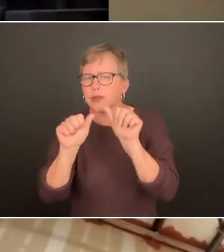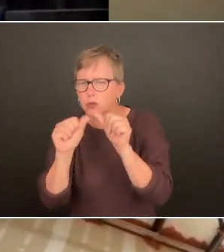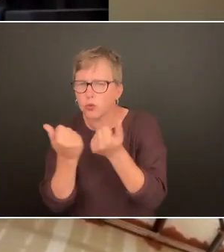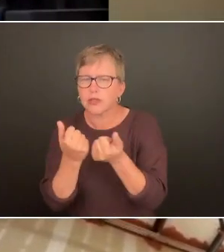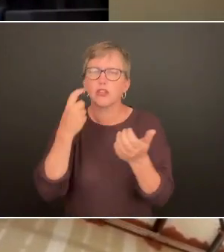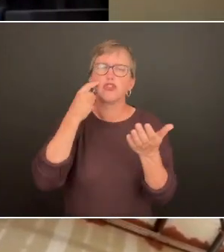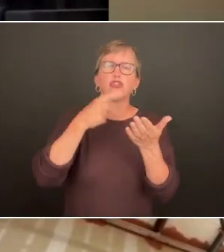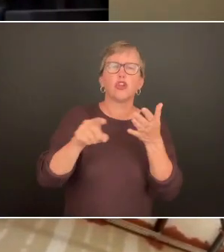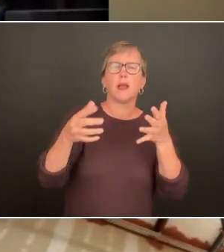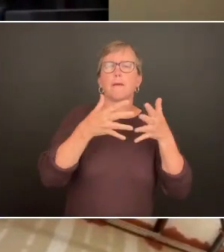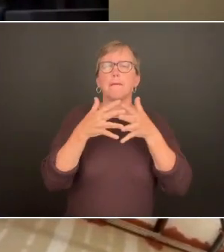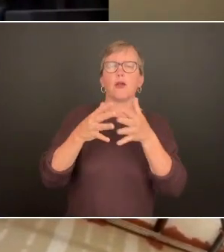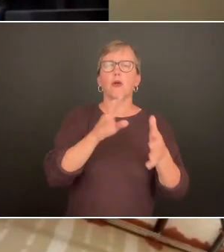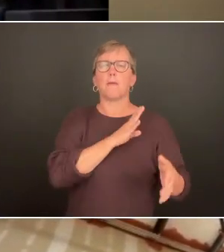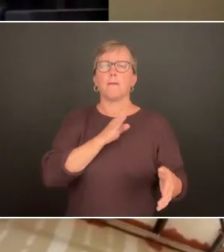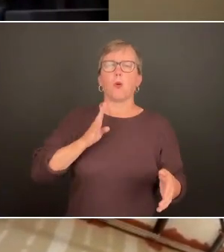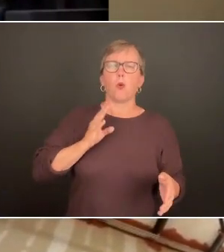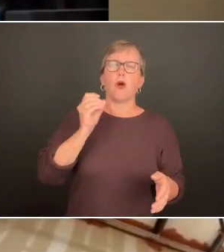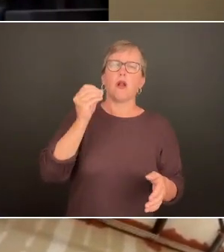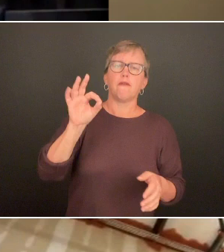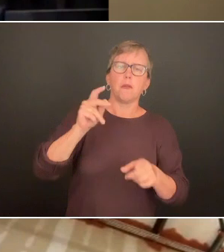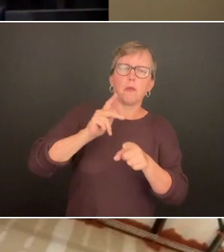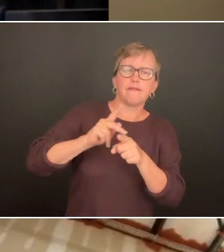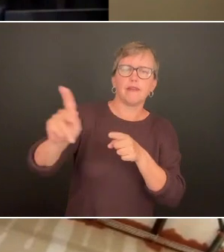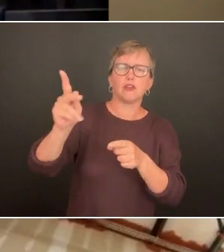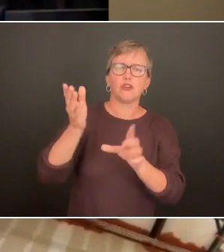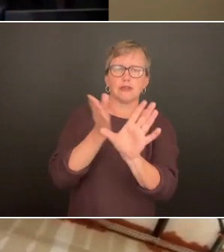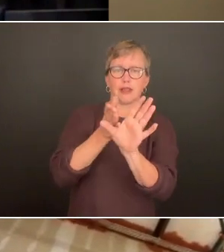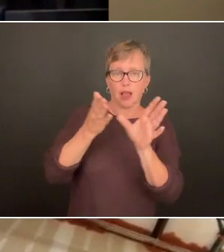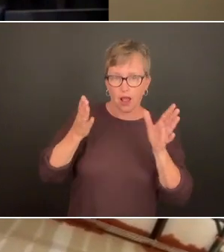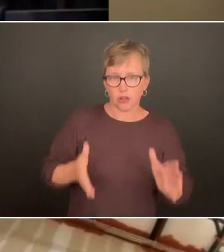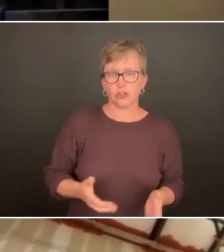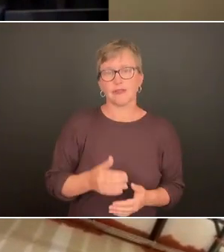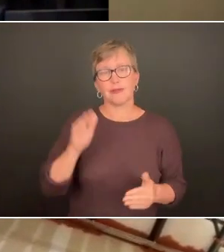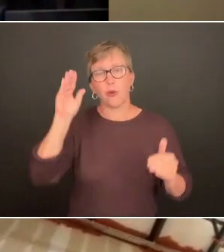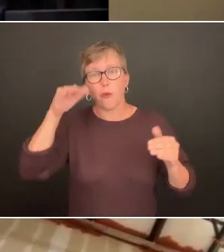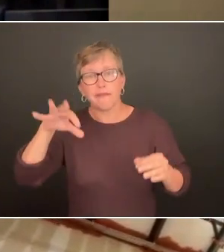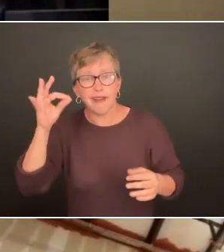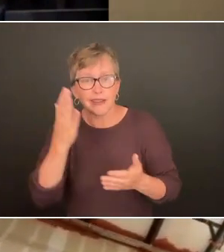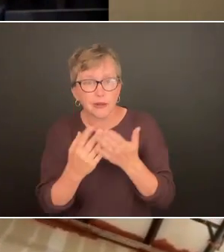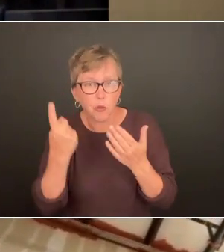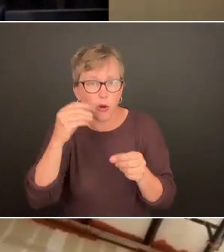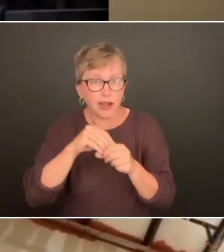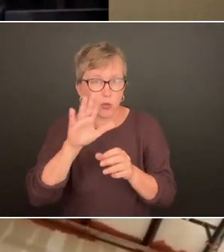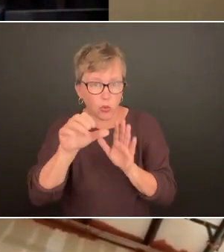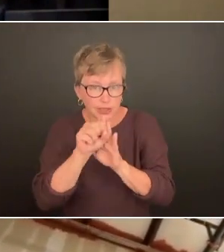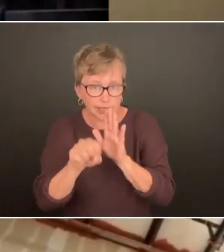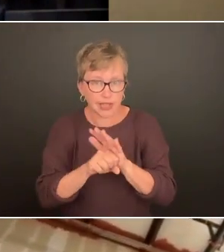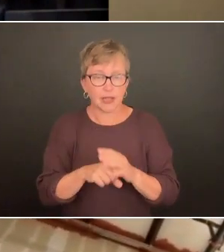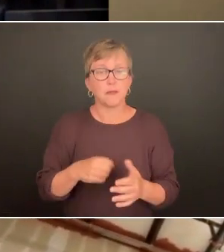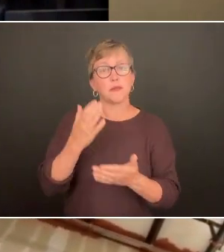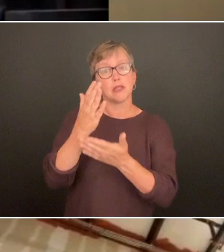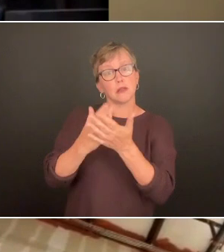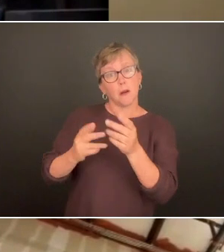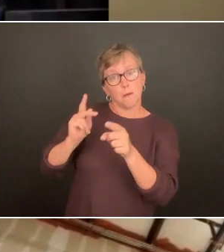Psychologists. Hopefully you'll be able to find someone in your state. Now, with some professionals now being able to go